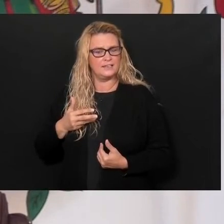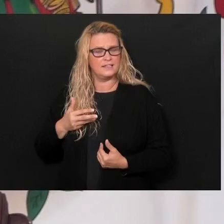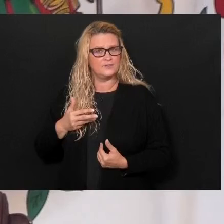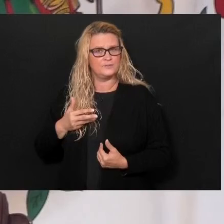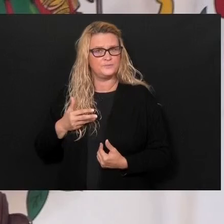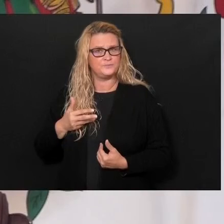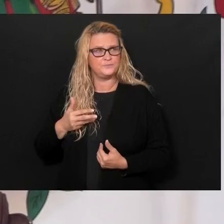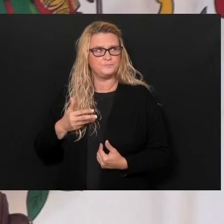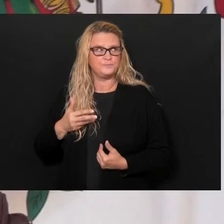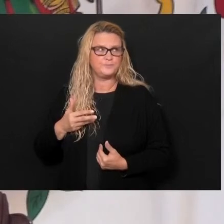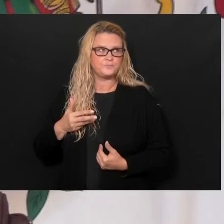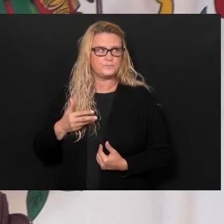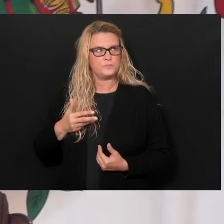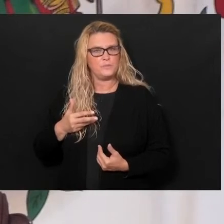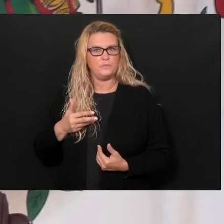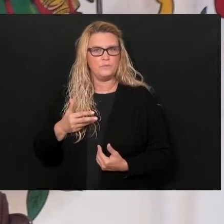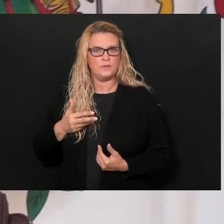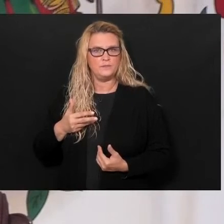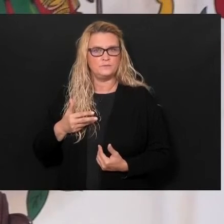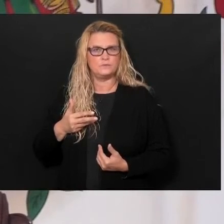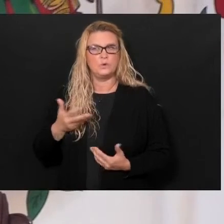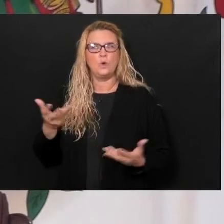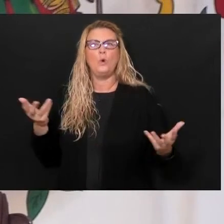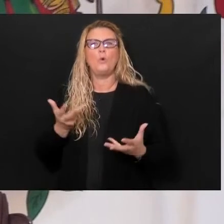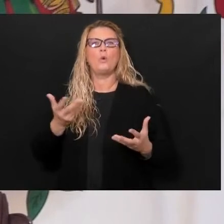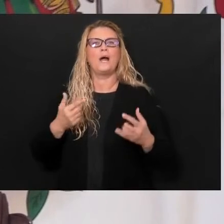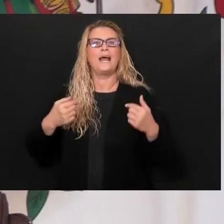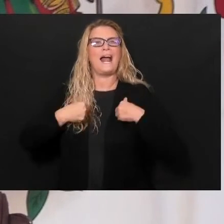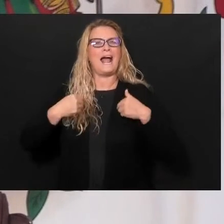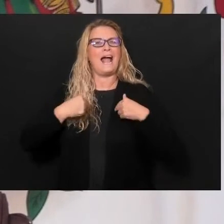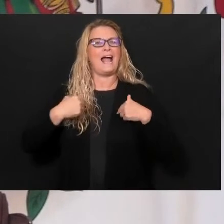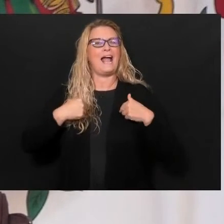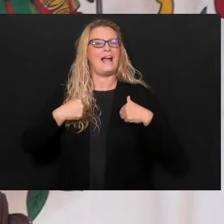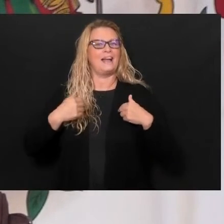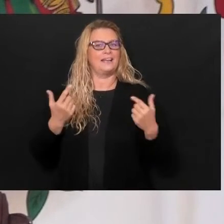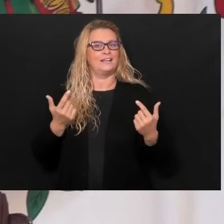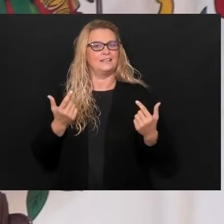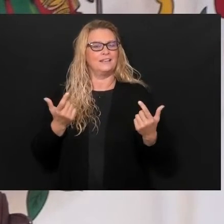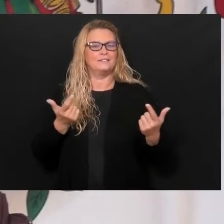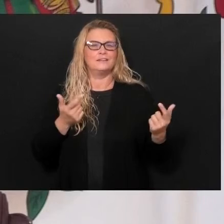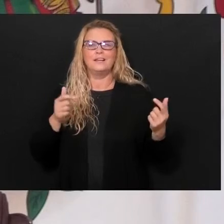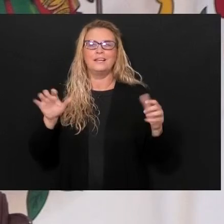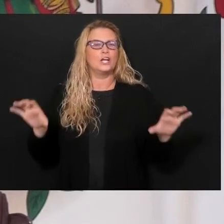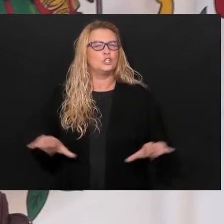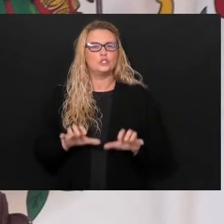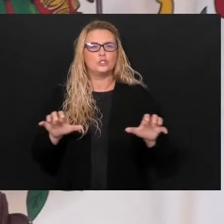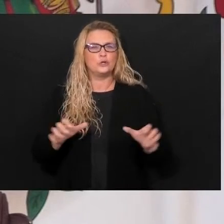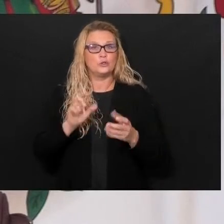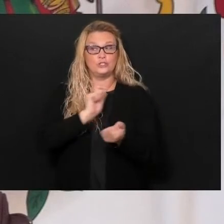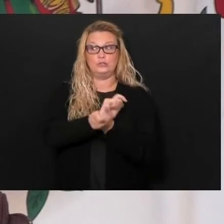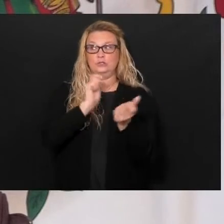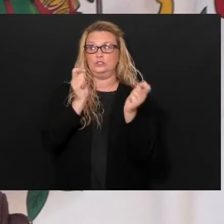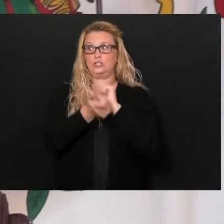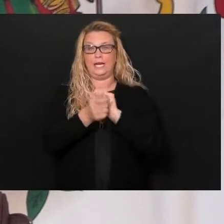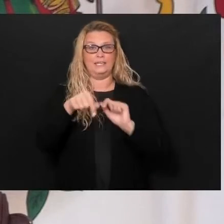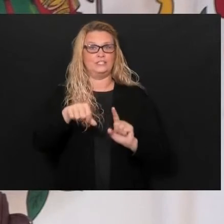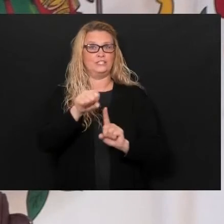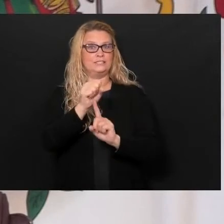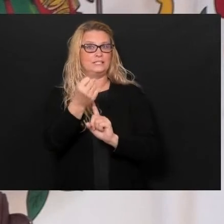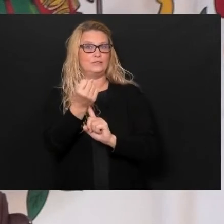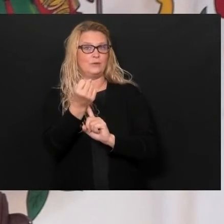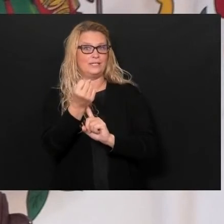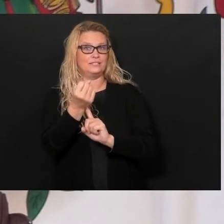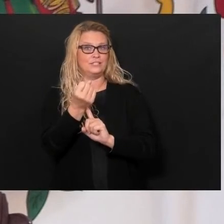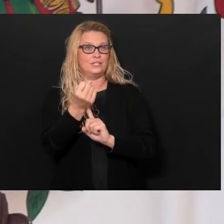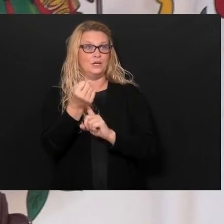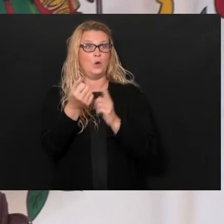you know, what things that I can do to significantly change this other than an